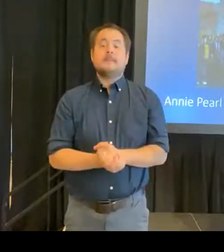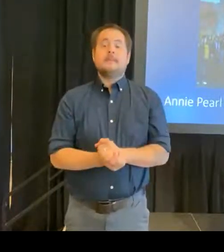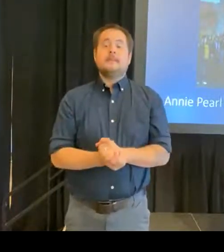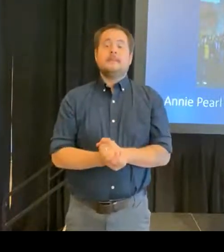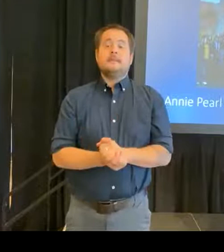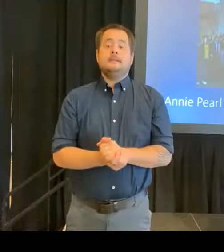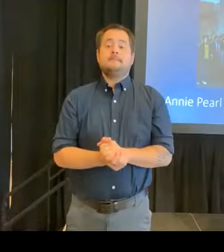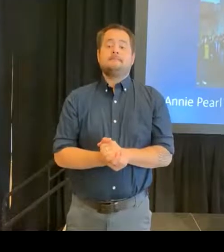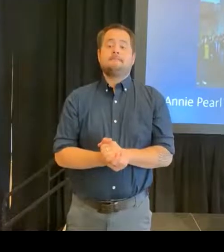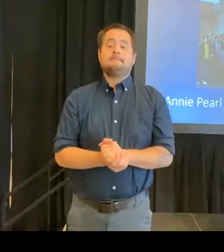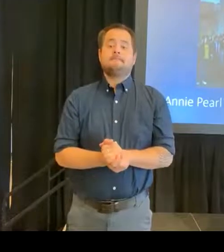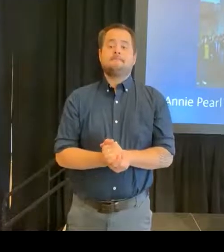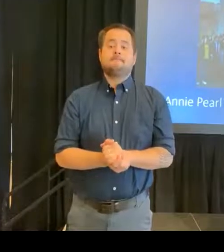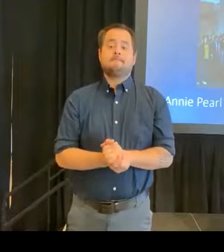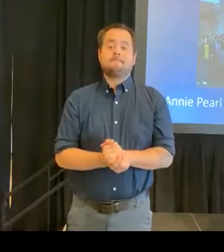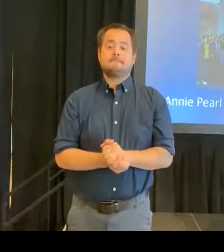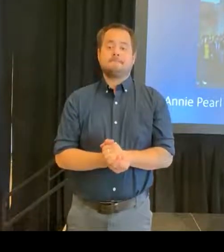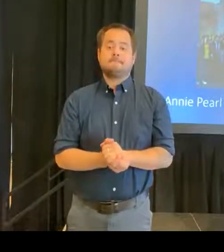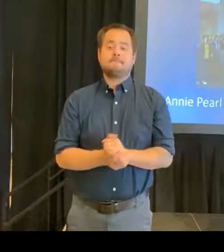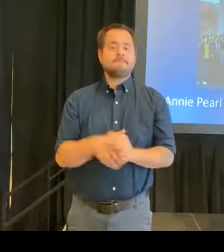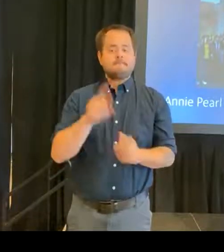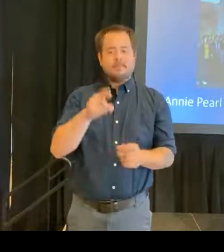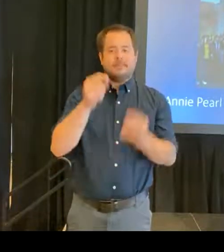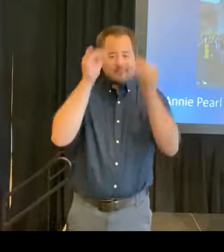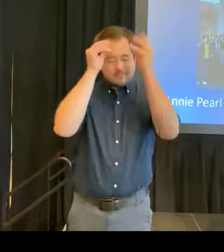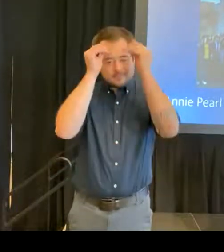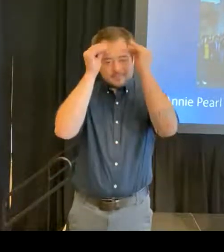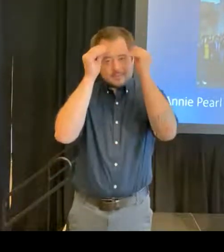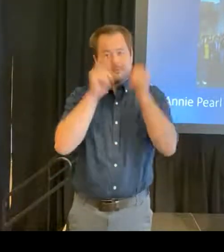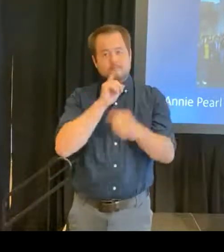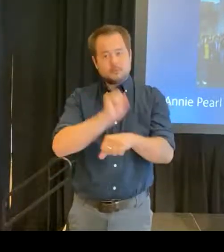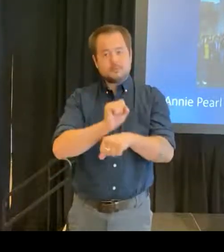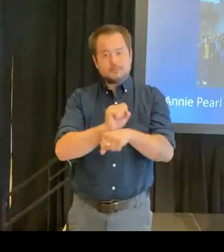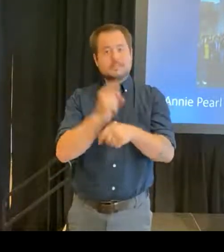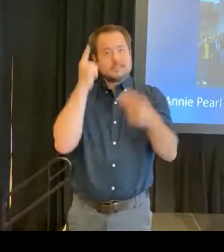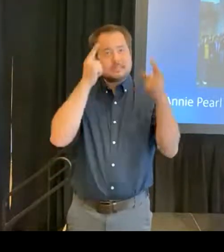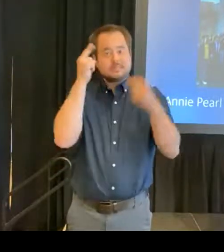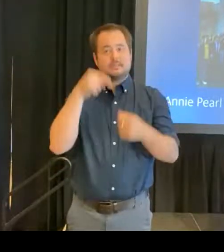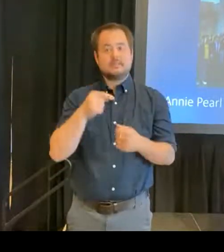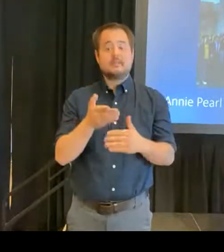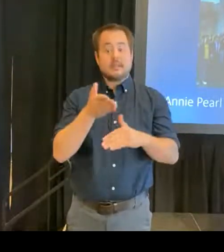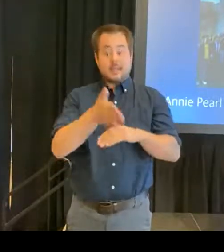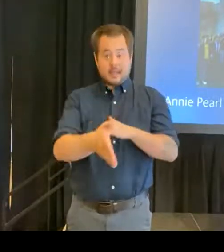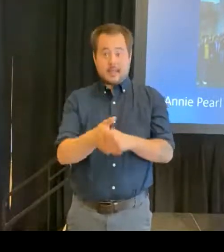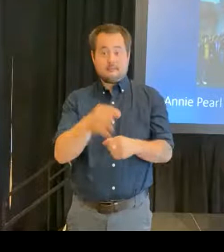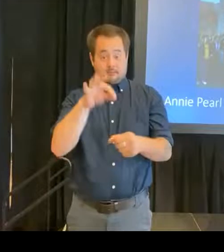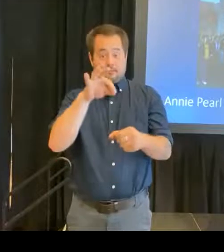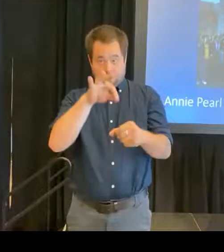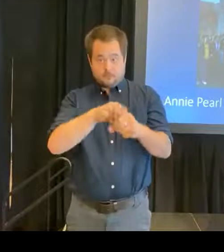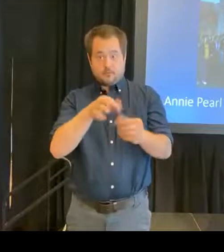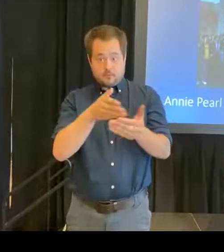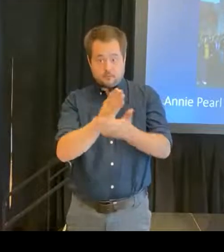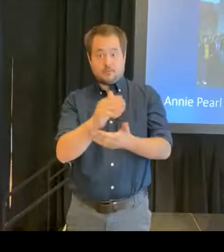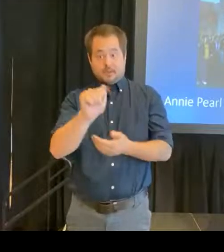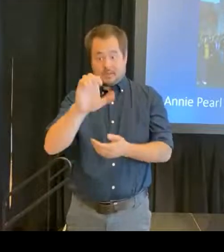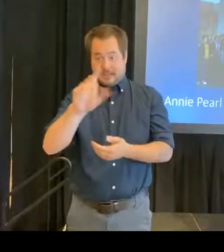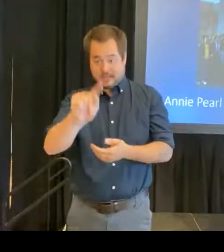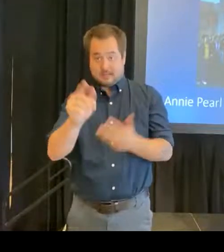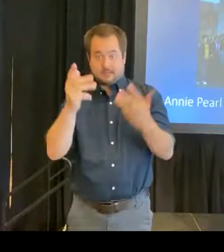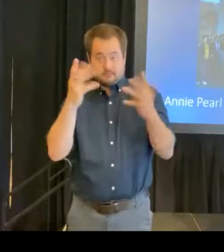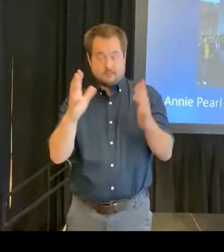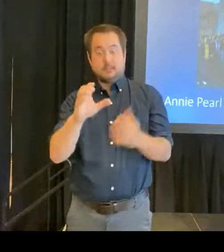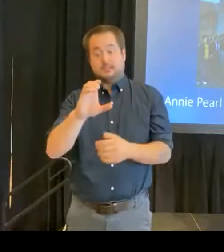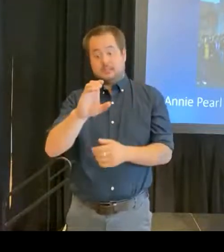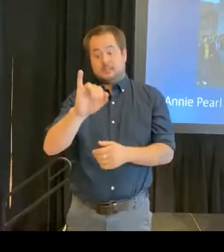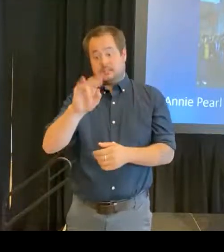what they had to do was, just think about this. After we got the Voting Rights Act and the Civil Rights